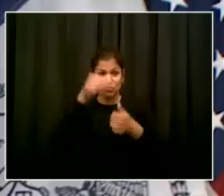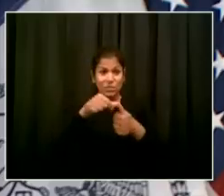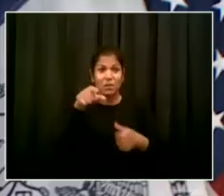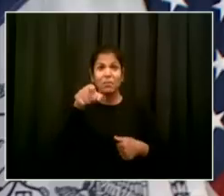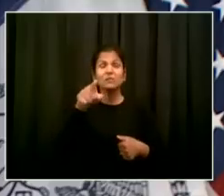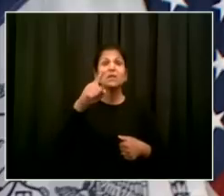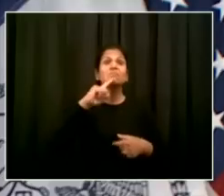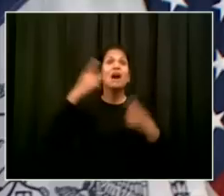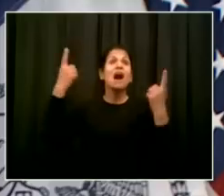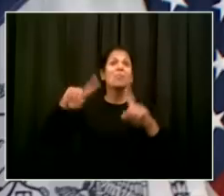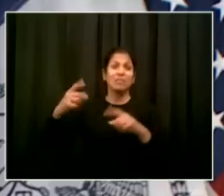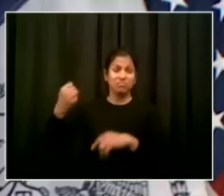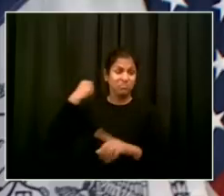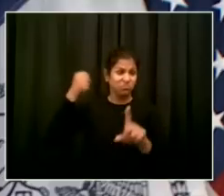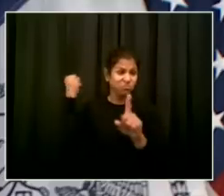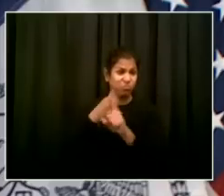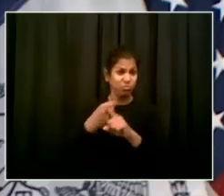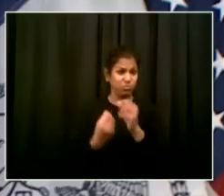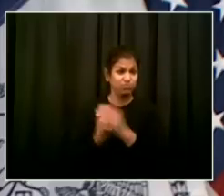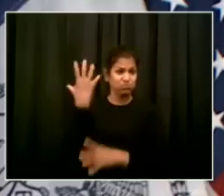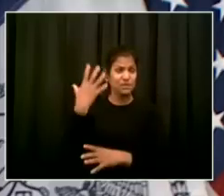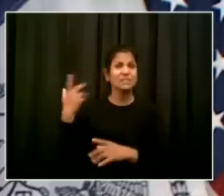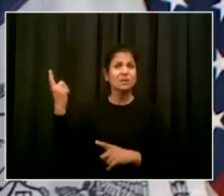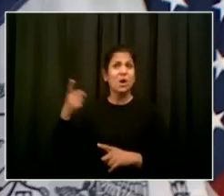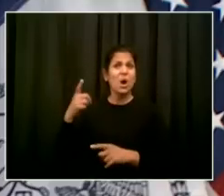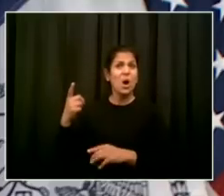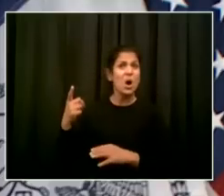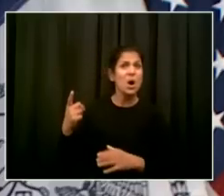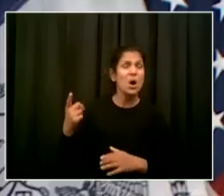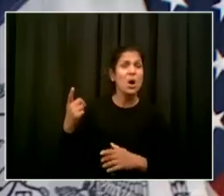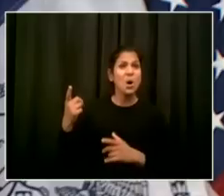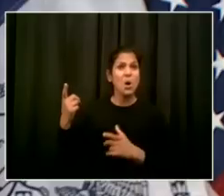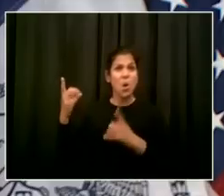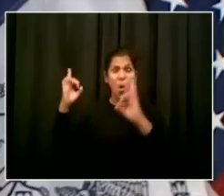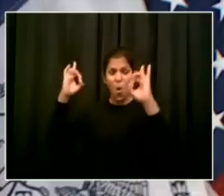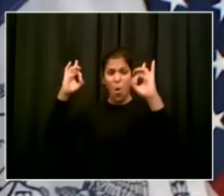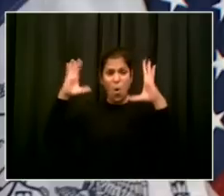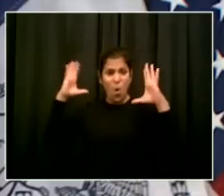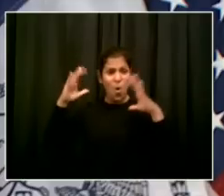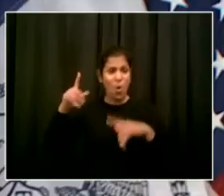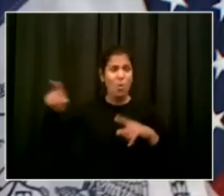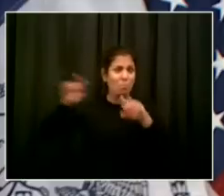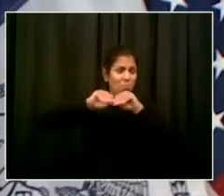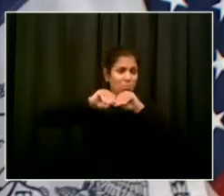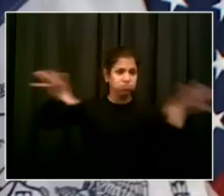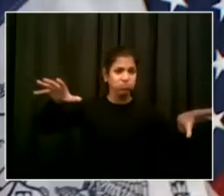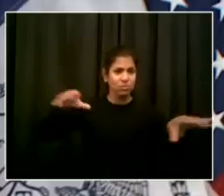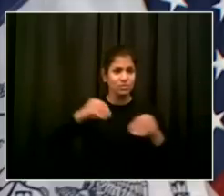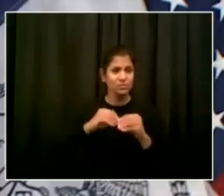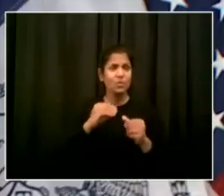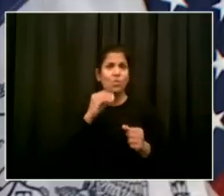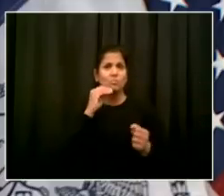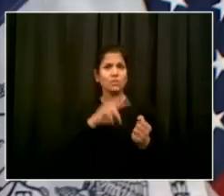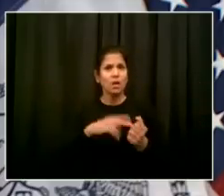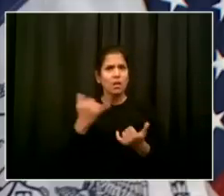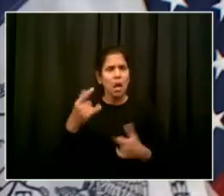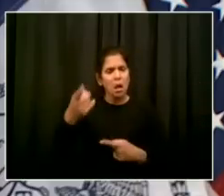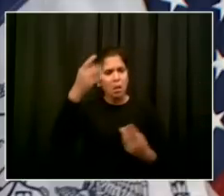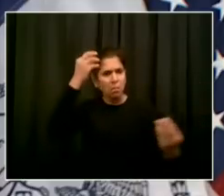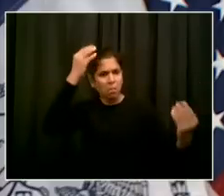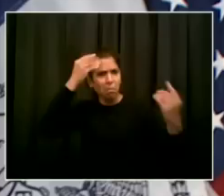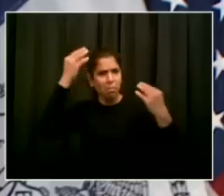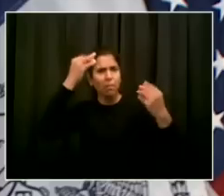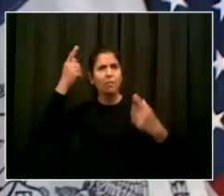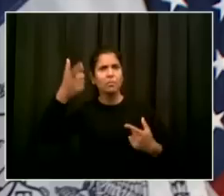of beginning to institute restrictions on visitation or take other steps specific to nursing homes? Yeah, it's a great question, Jen. Obviously,